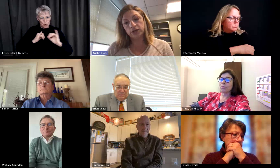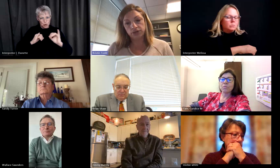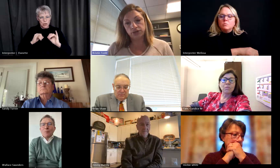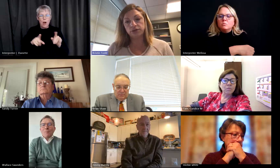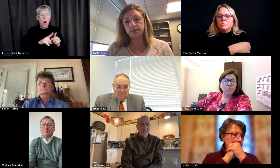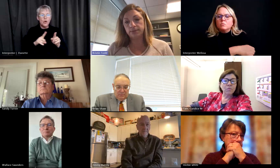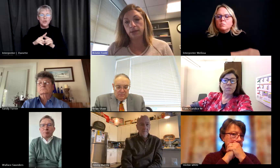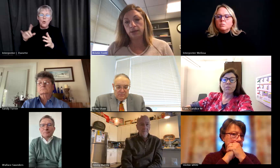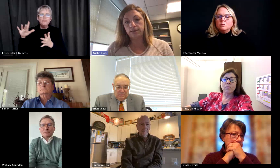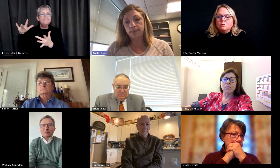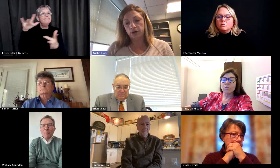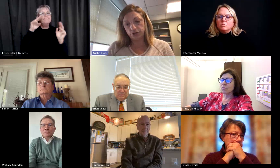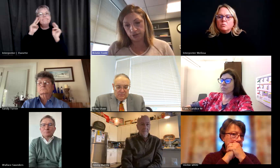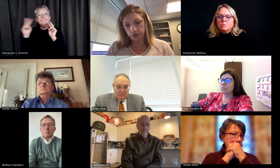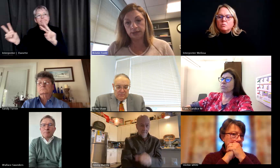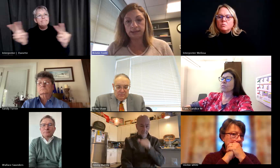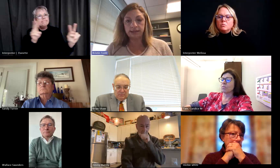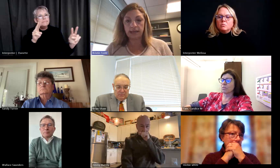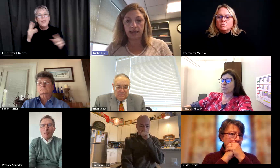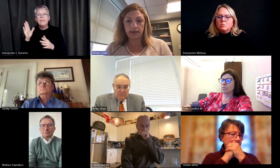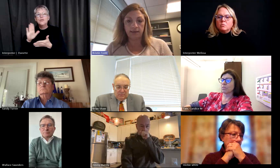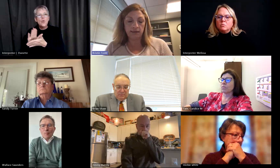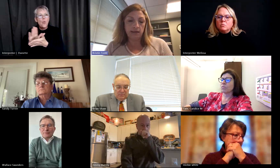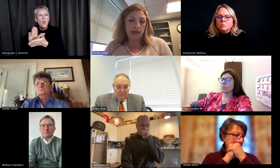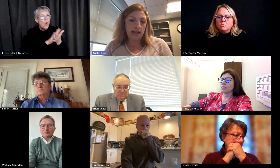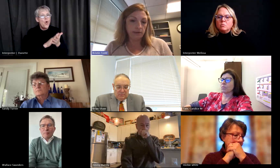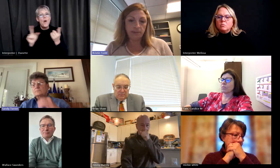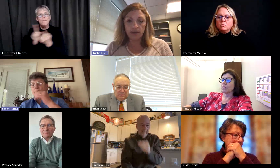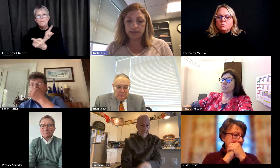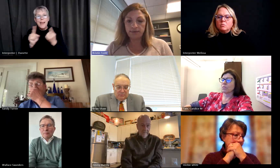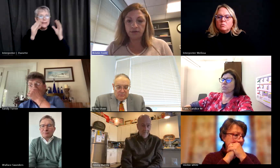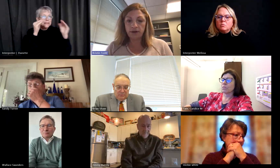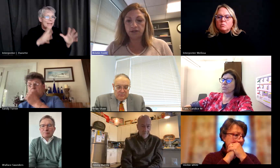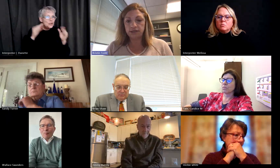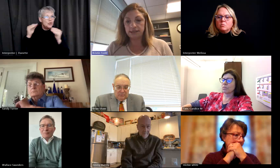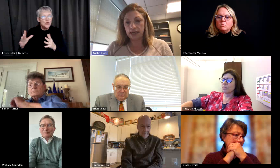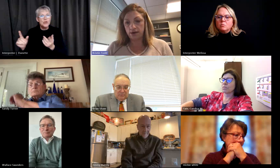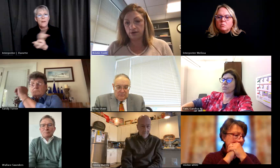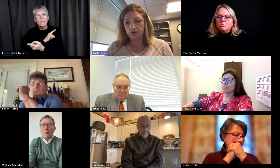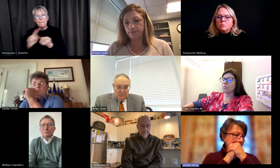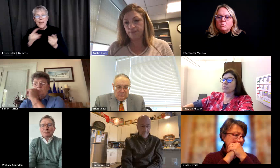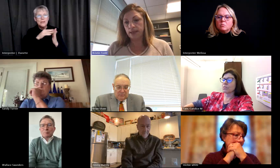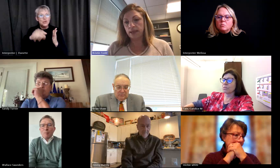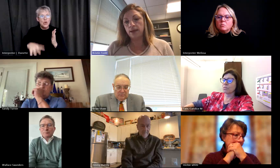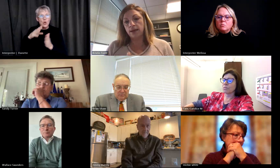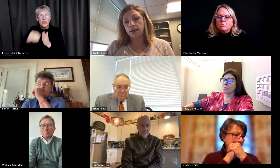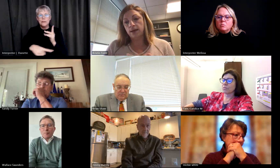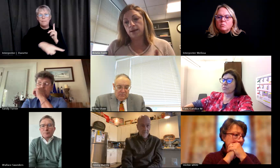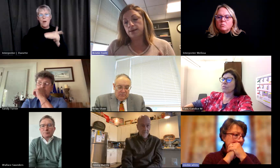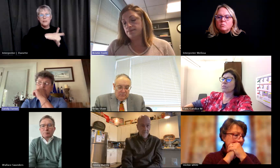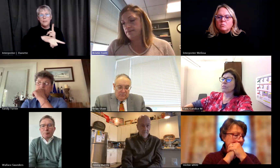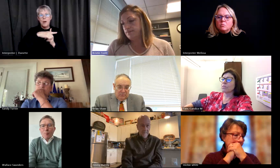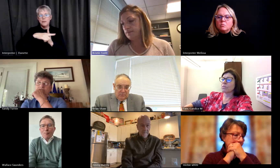met our teachers, and met our students, and had really positive interactions there.